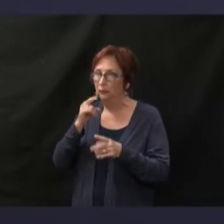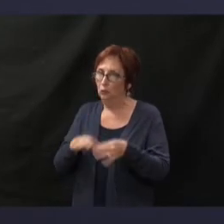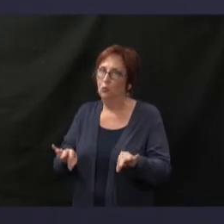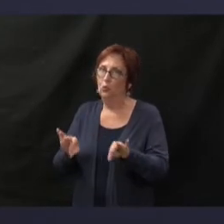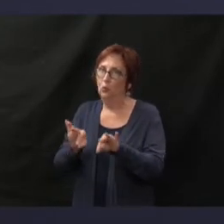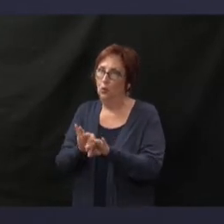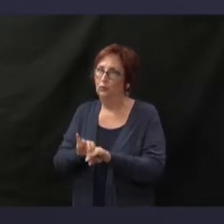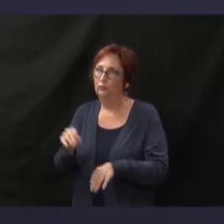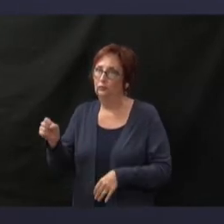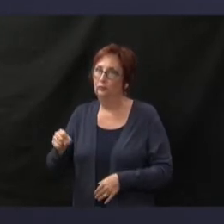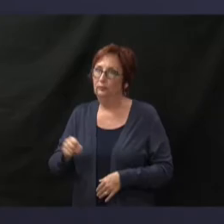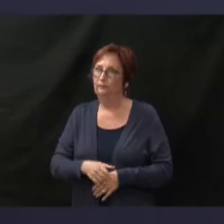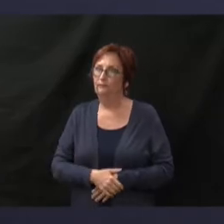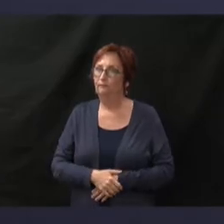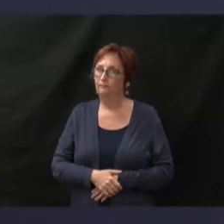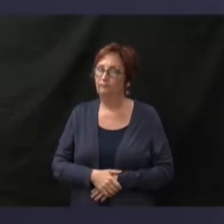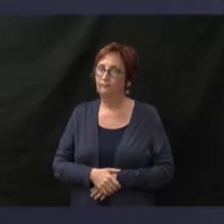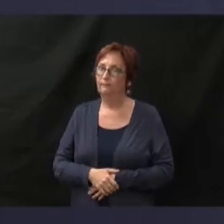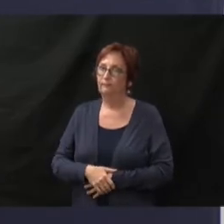Okay.